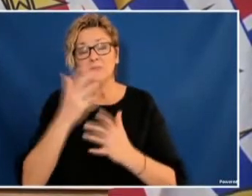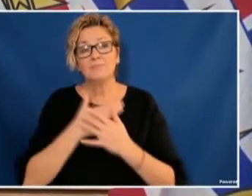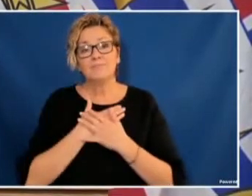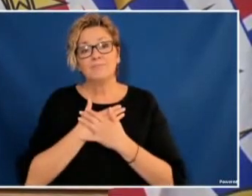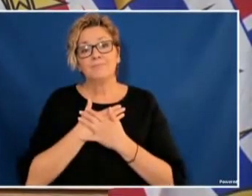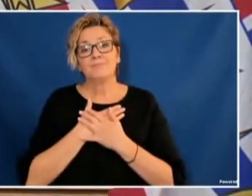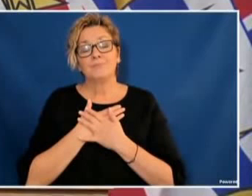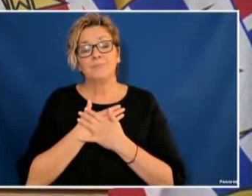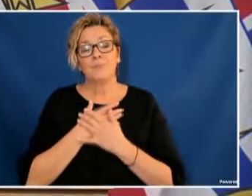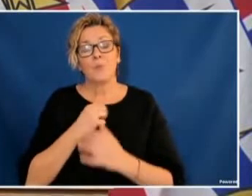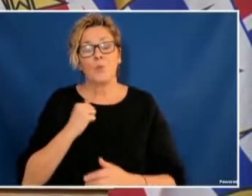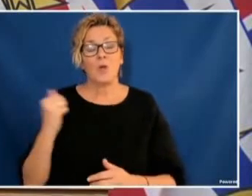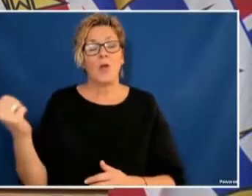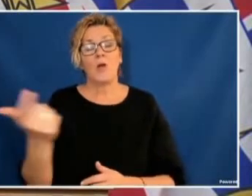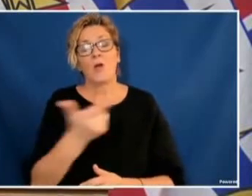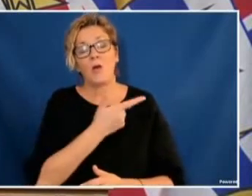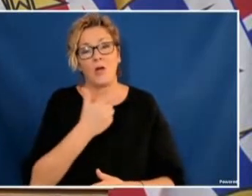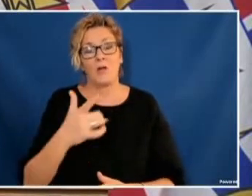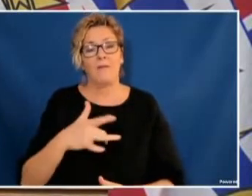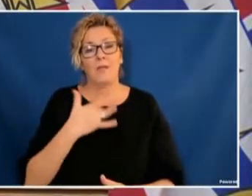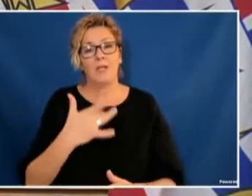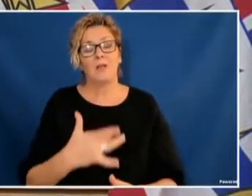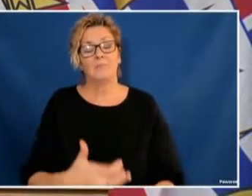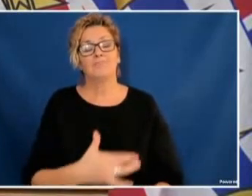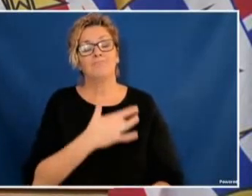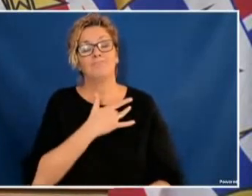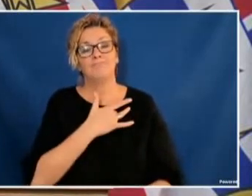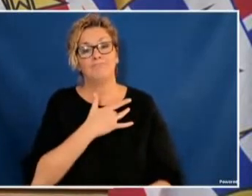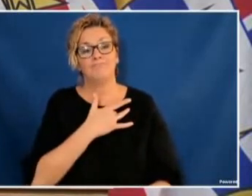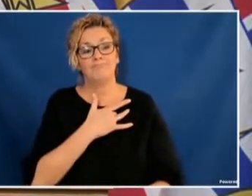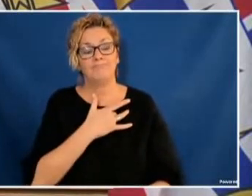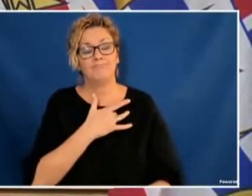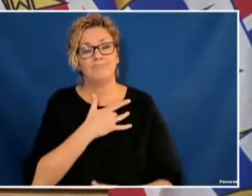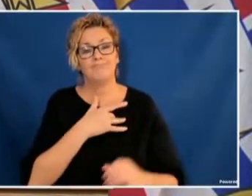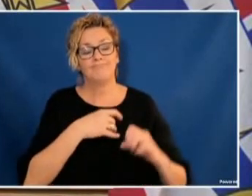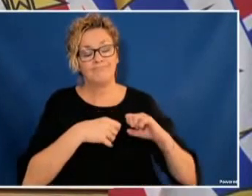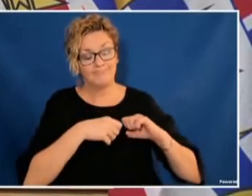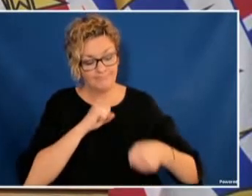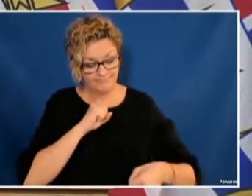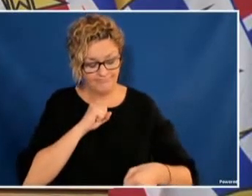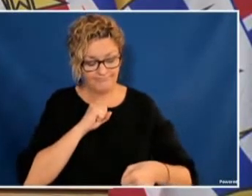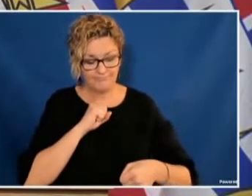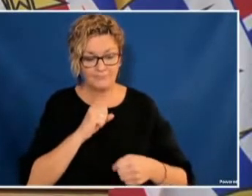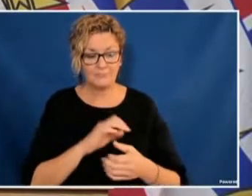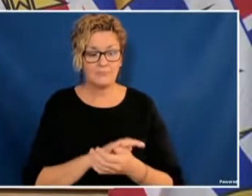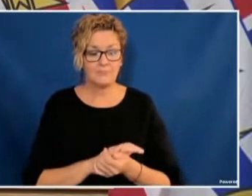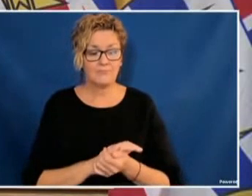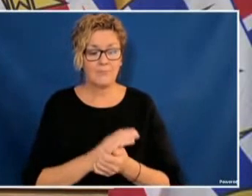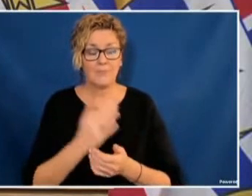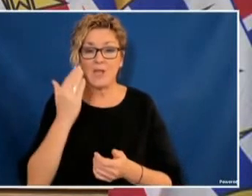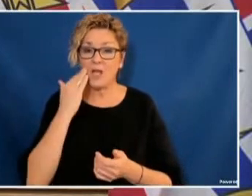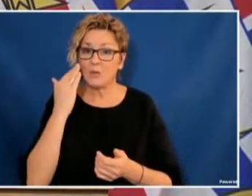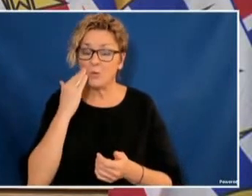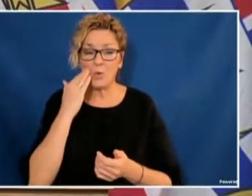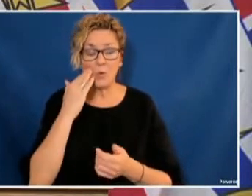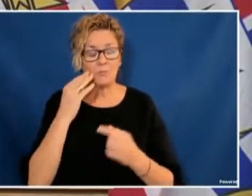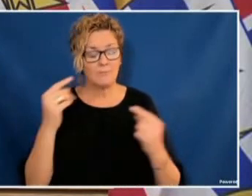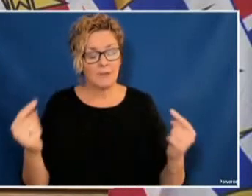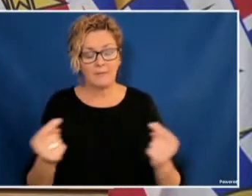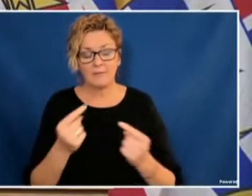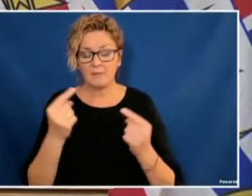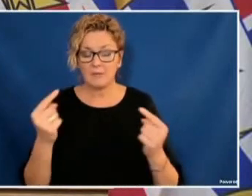and 5 in acute care units here in the province. And right now we have